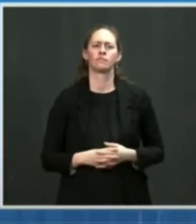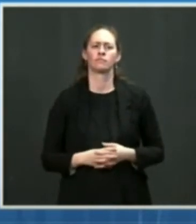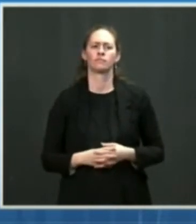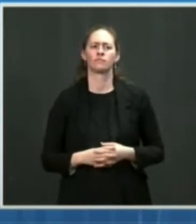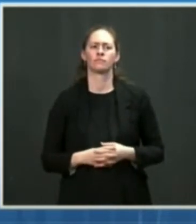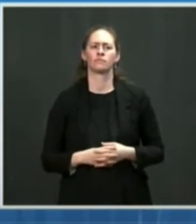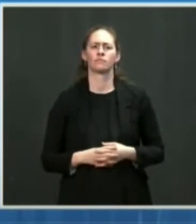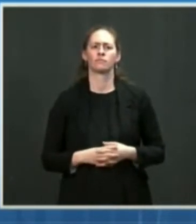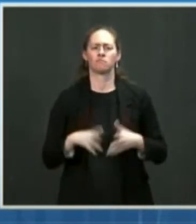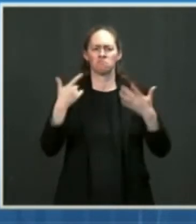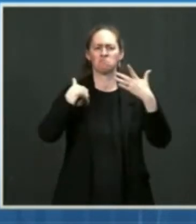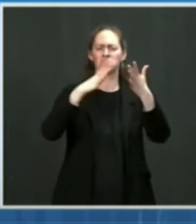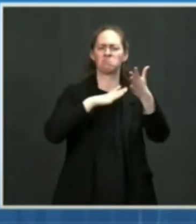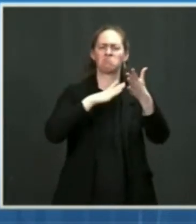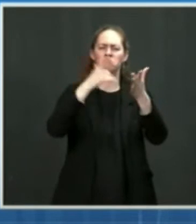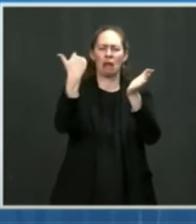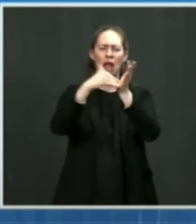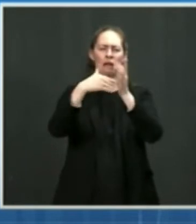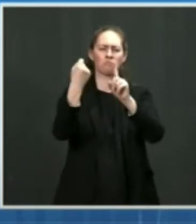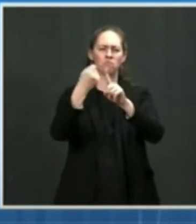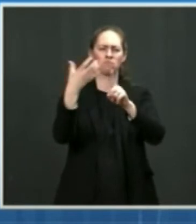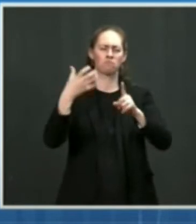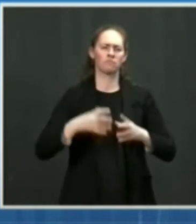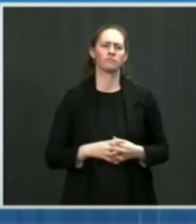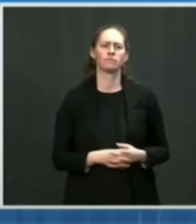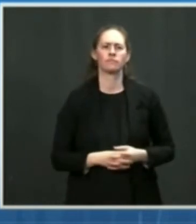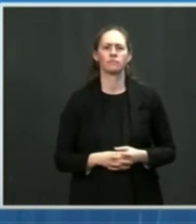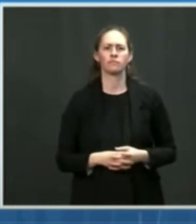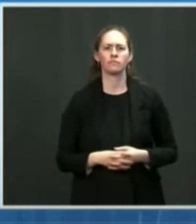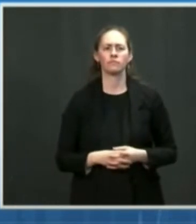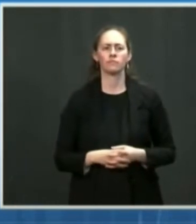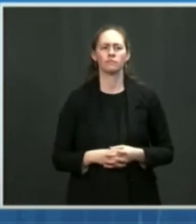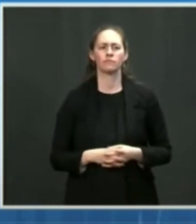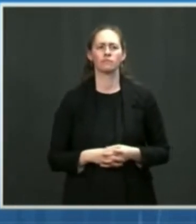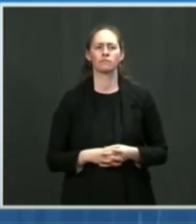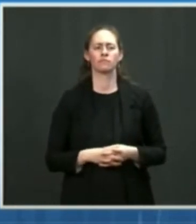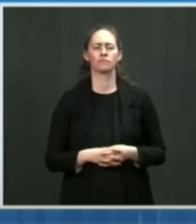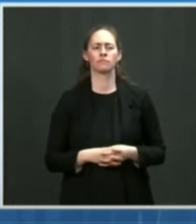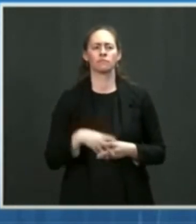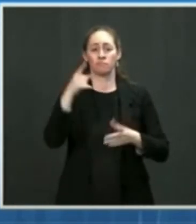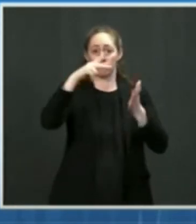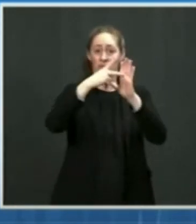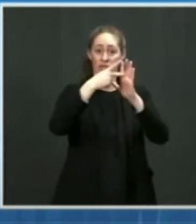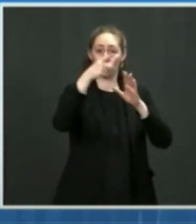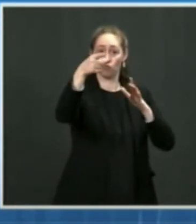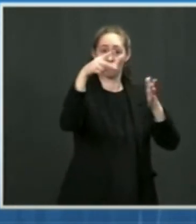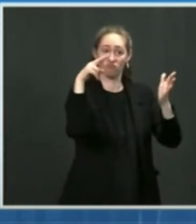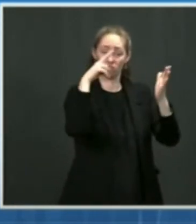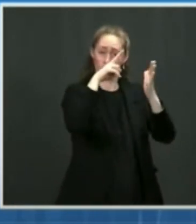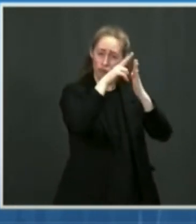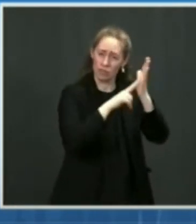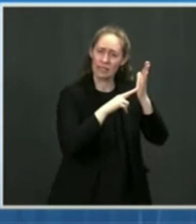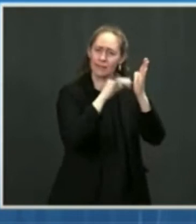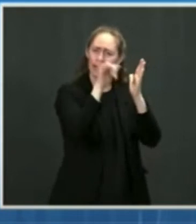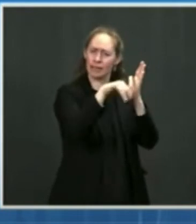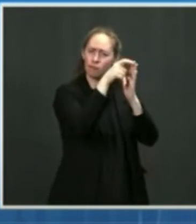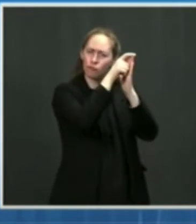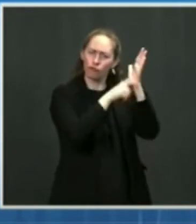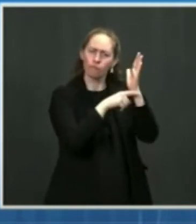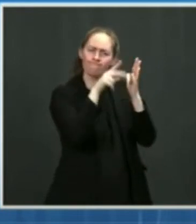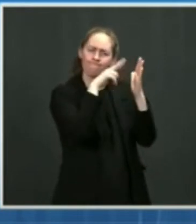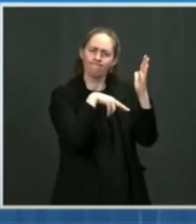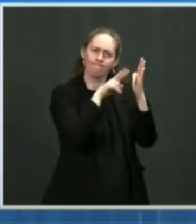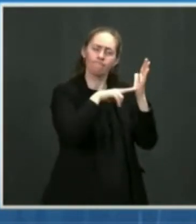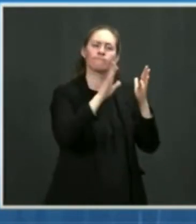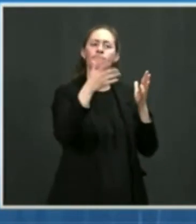that. As you look at that preprint, if someone were to have the Pfizer